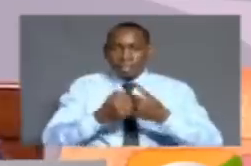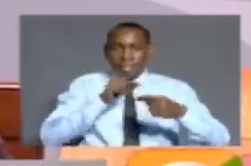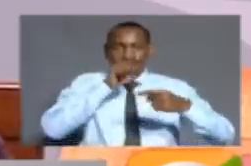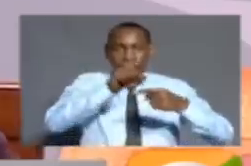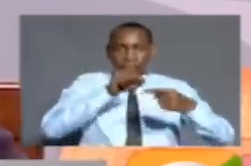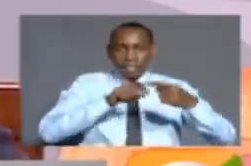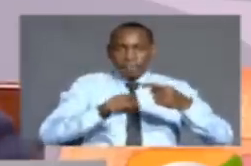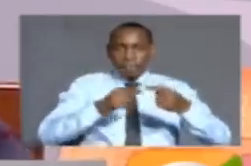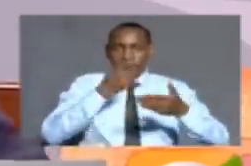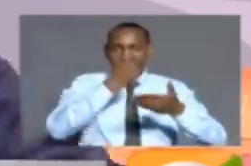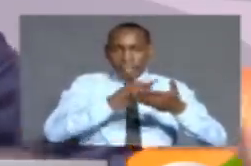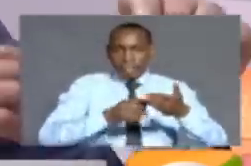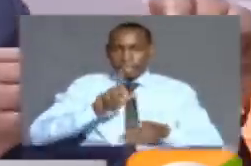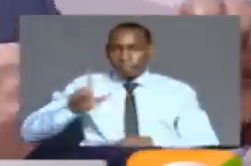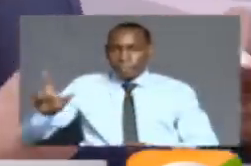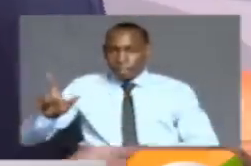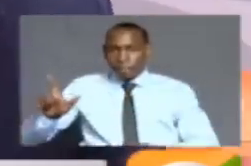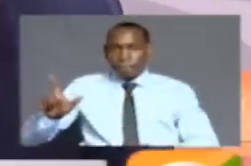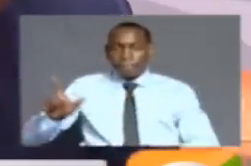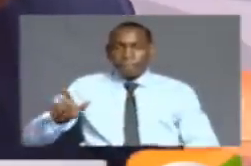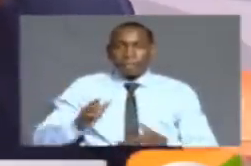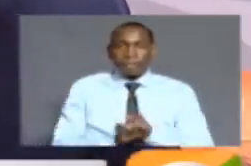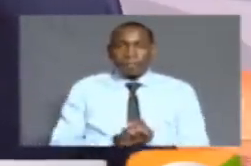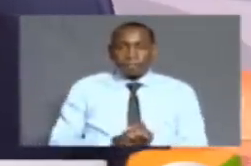bill, these guys will